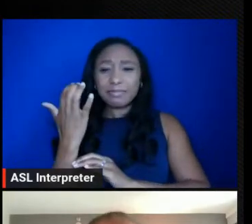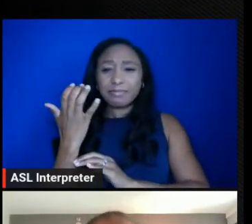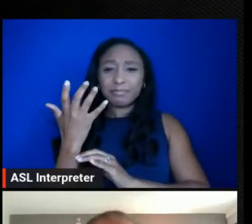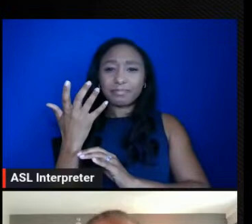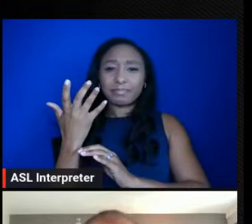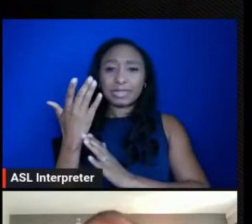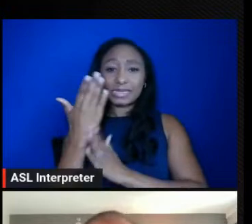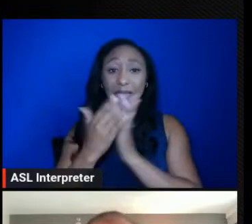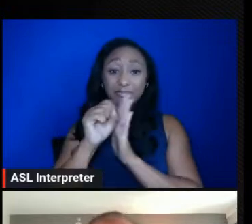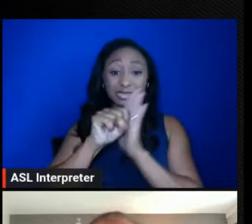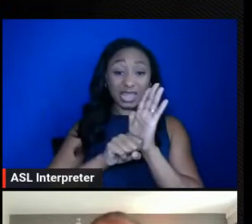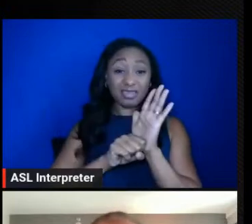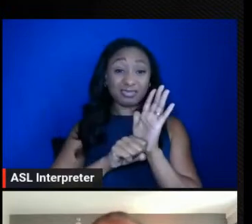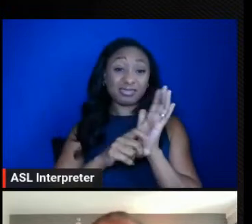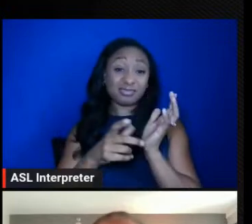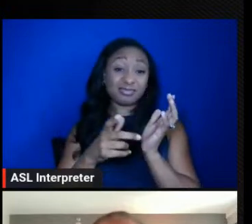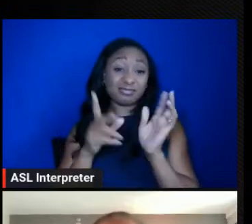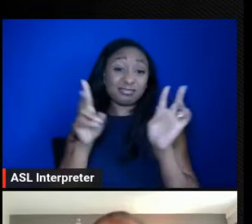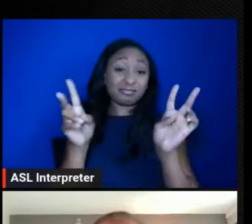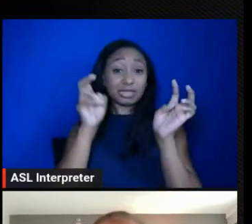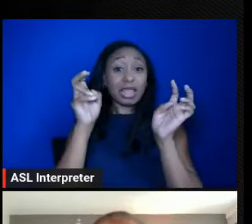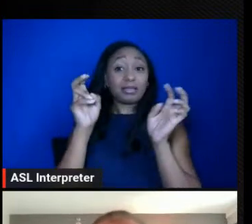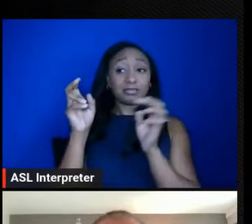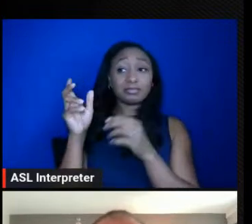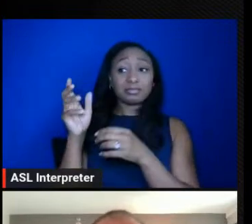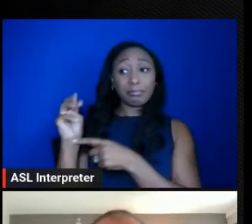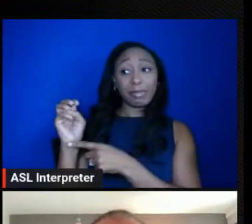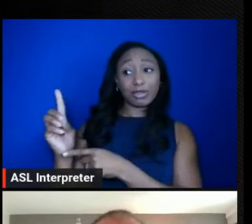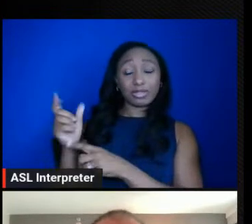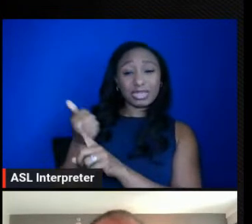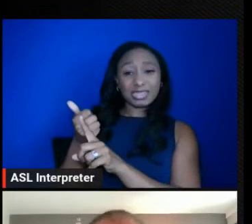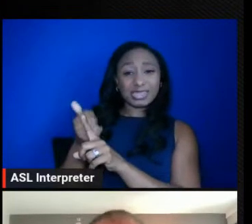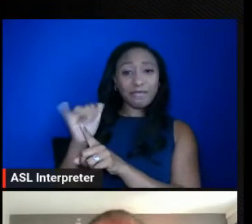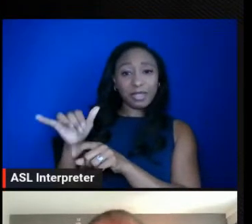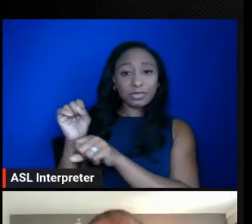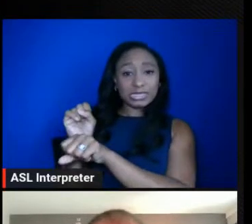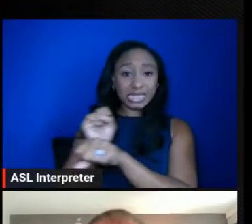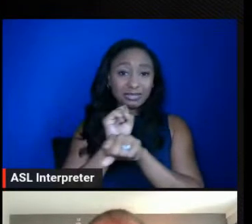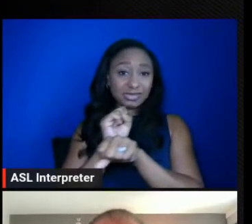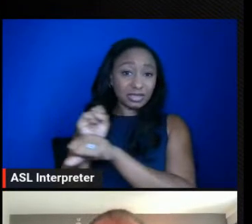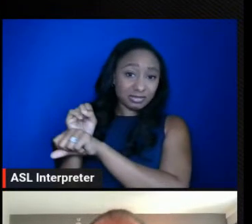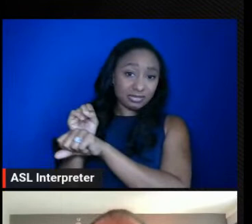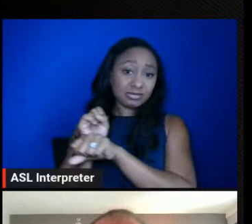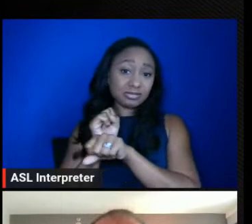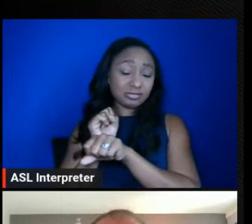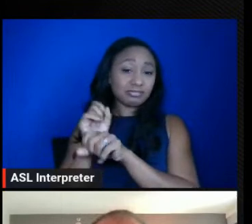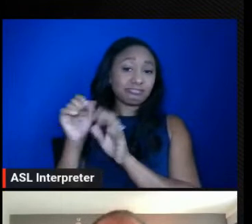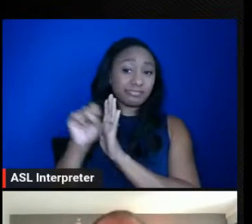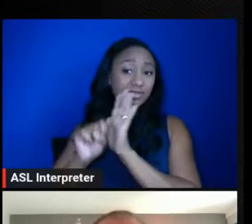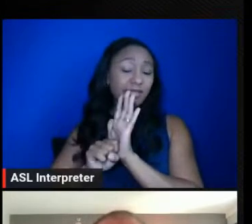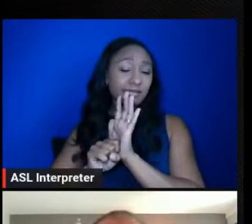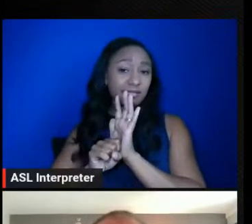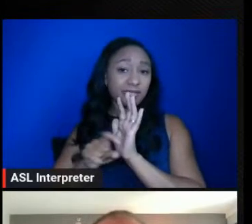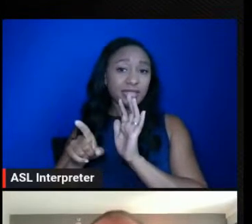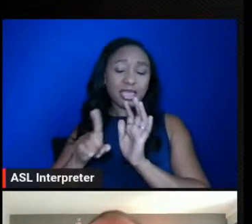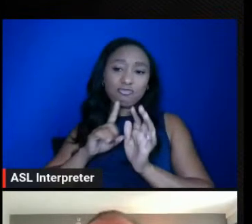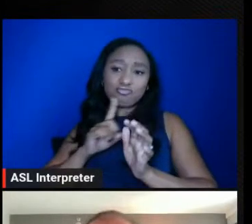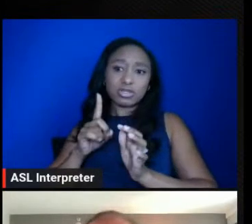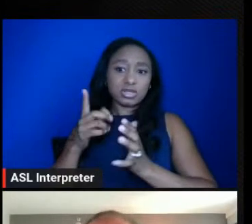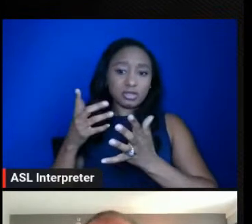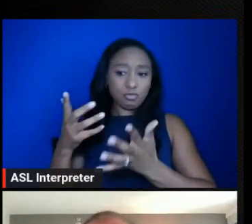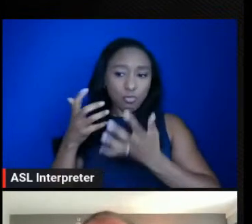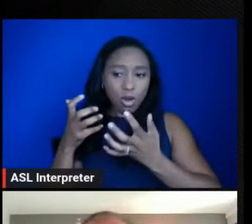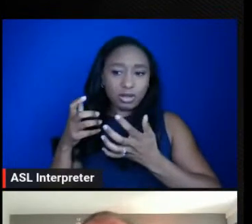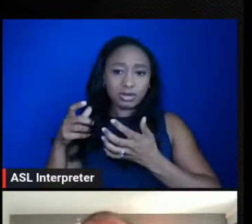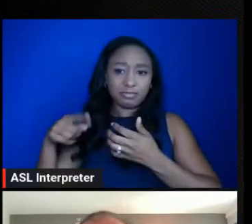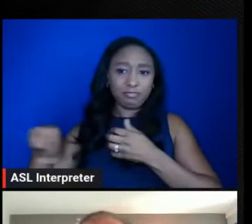like Maryland. And they would prey on the members of the city's